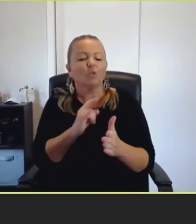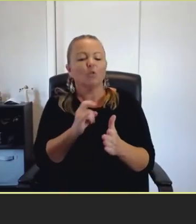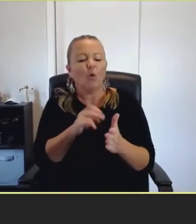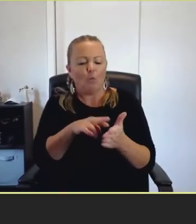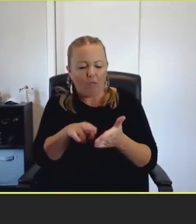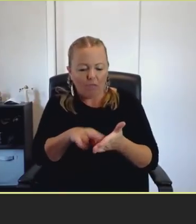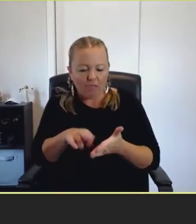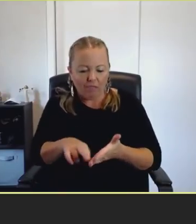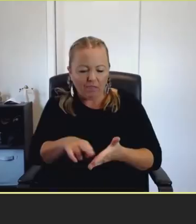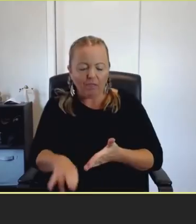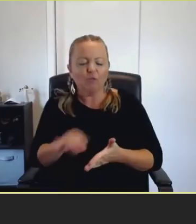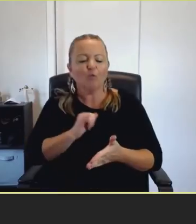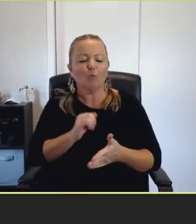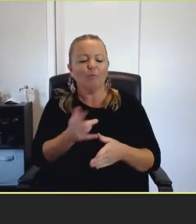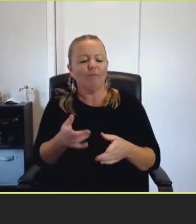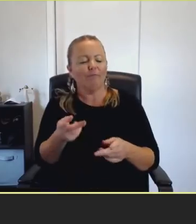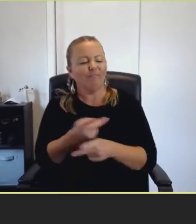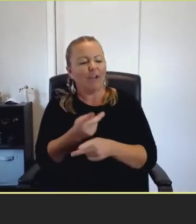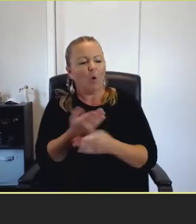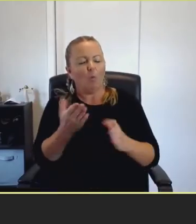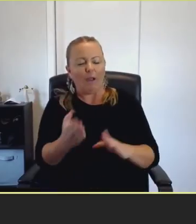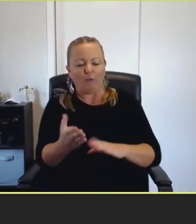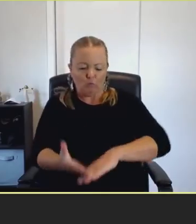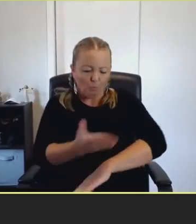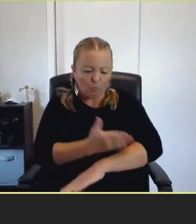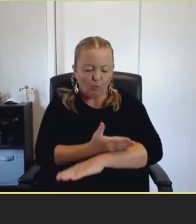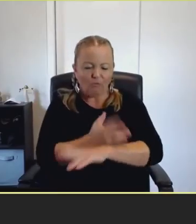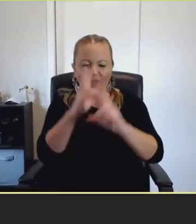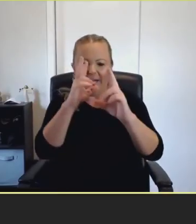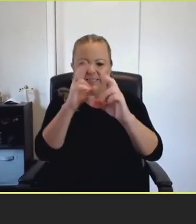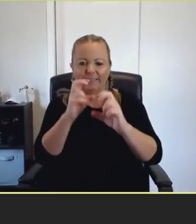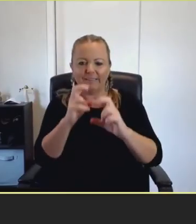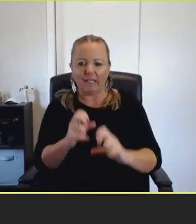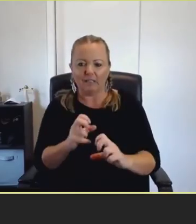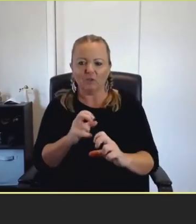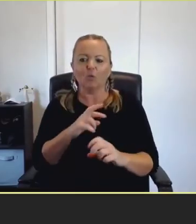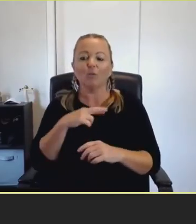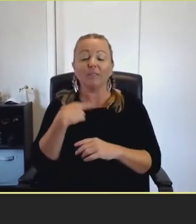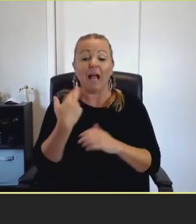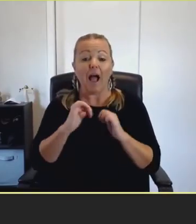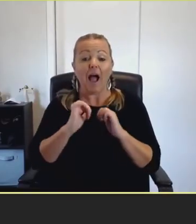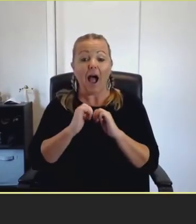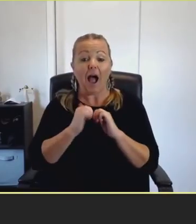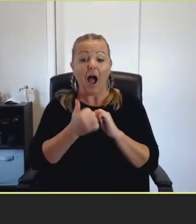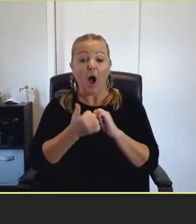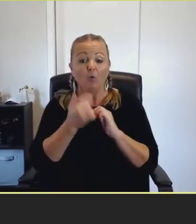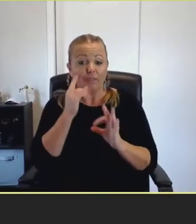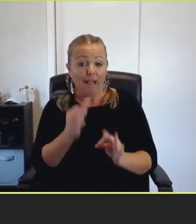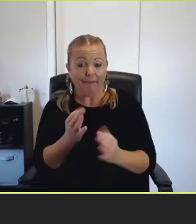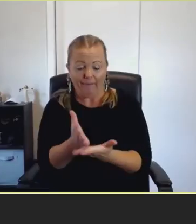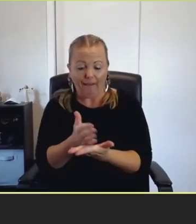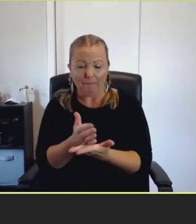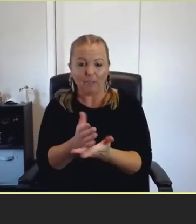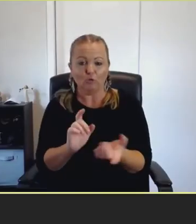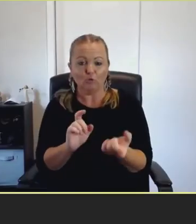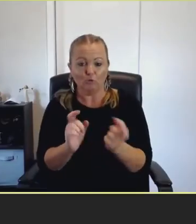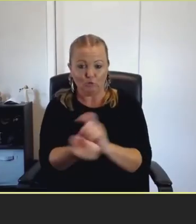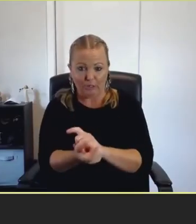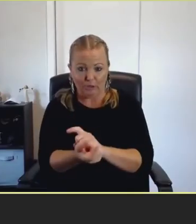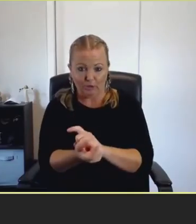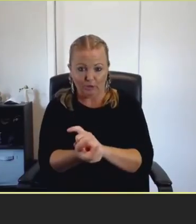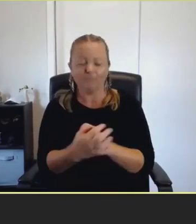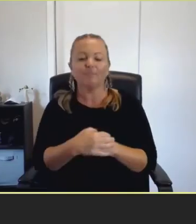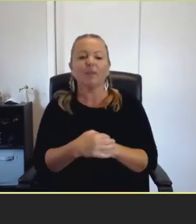to improve and better assess risk, which is how we decided to change the compass. I'm going to talk about